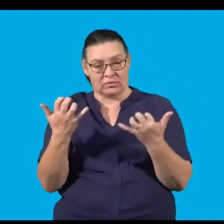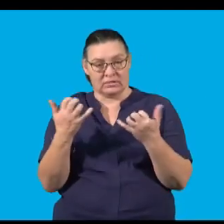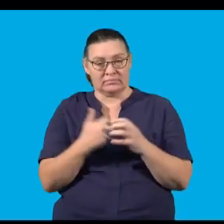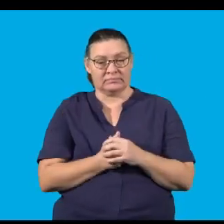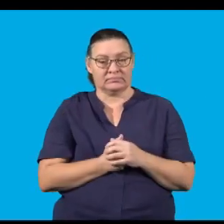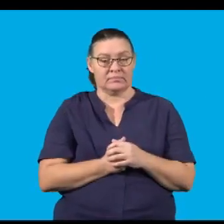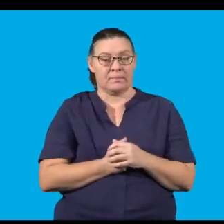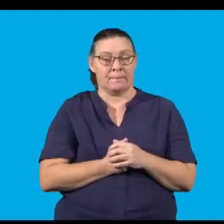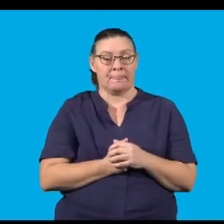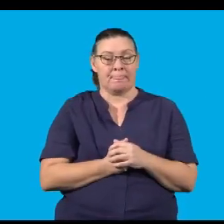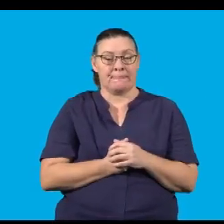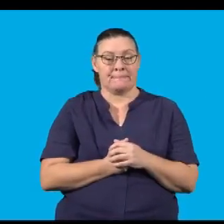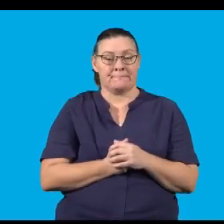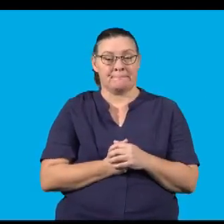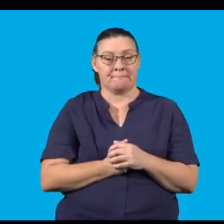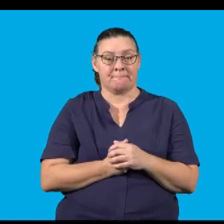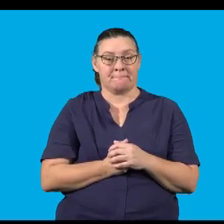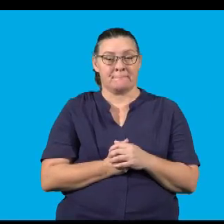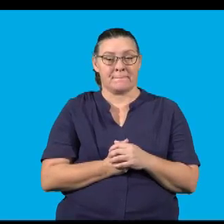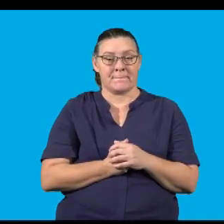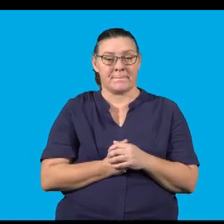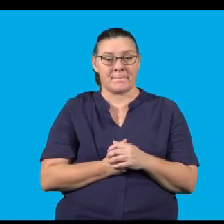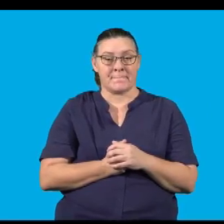of the first questions was to work out the length of